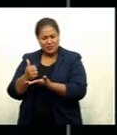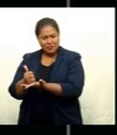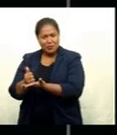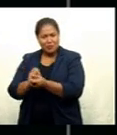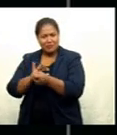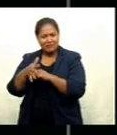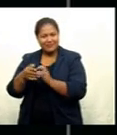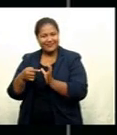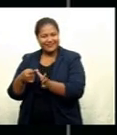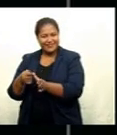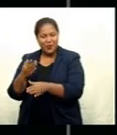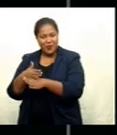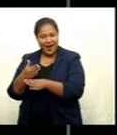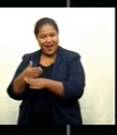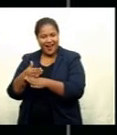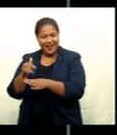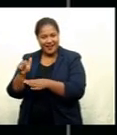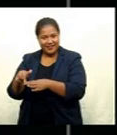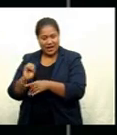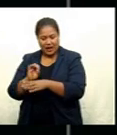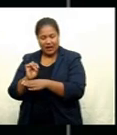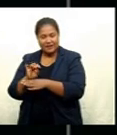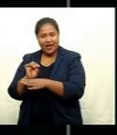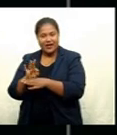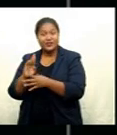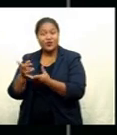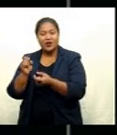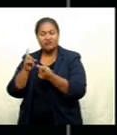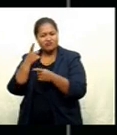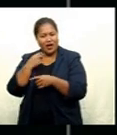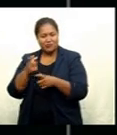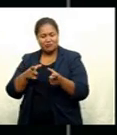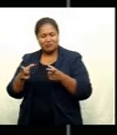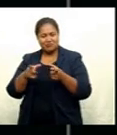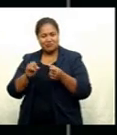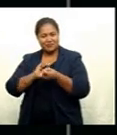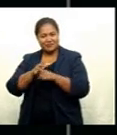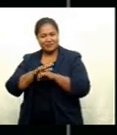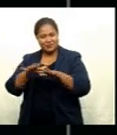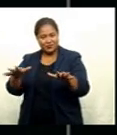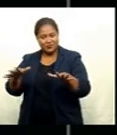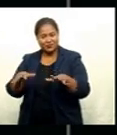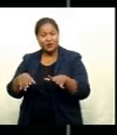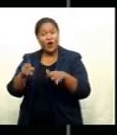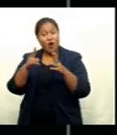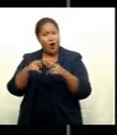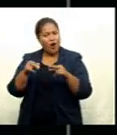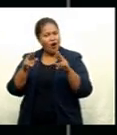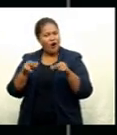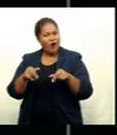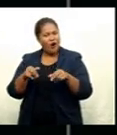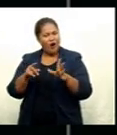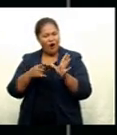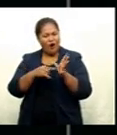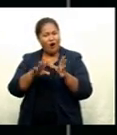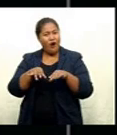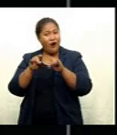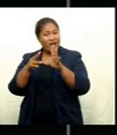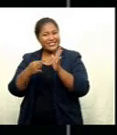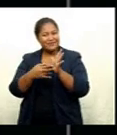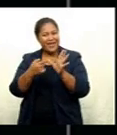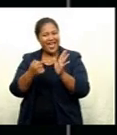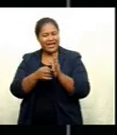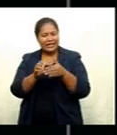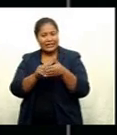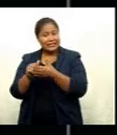COVID-19 response efforts and offer advice in getting the outbreak under control. AusMet mission leader Dr. Brian Spain says while